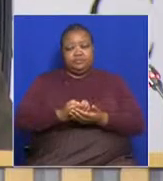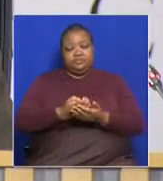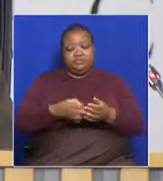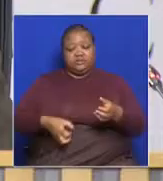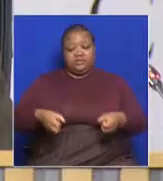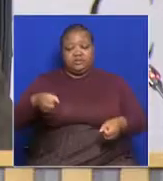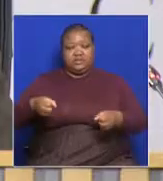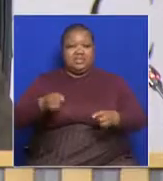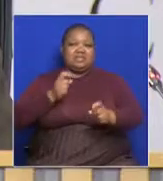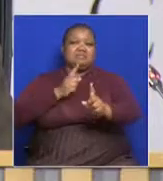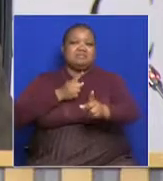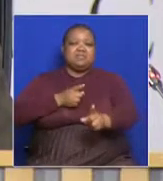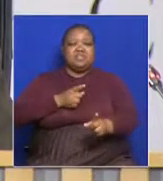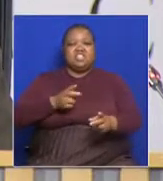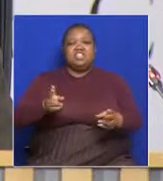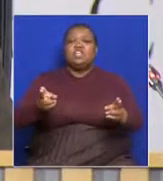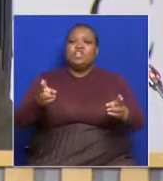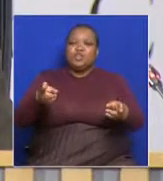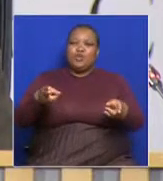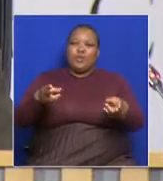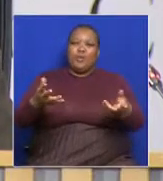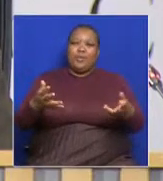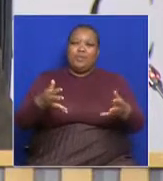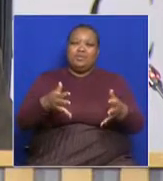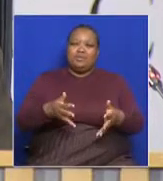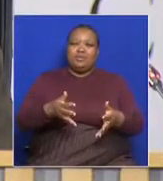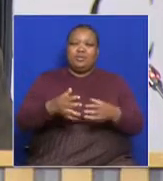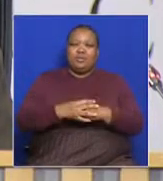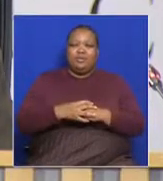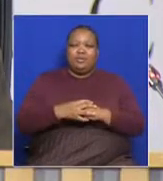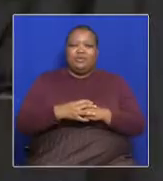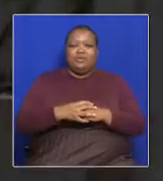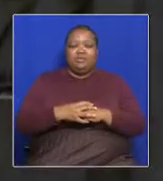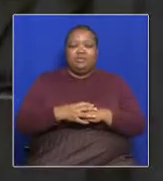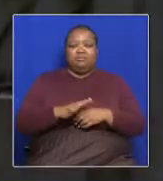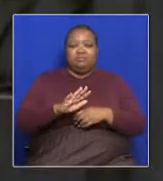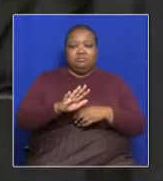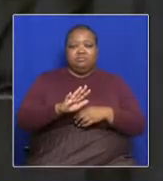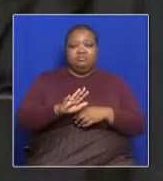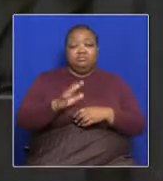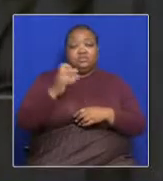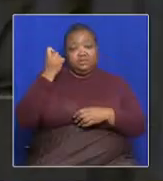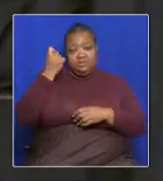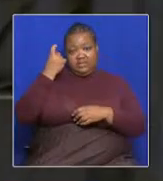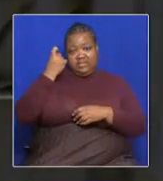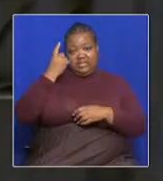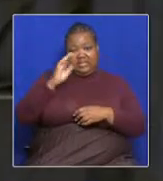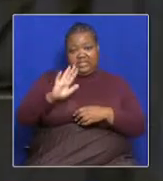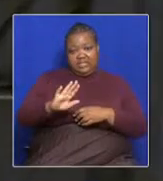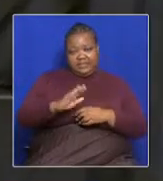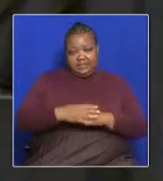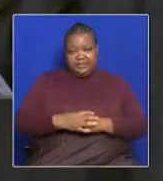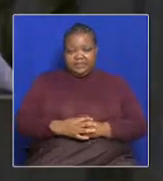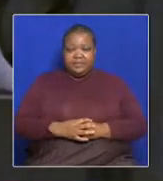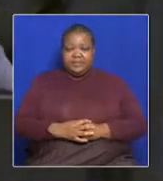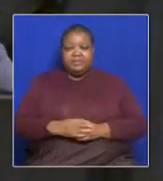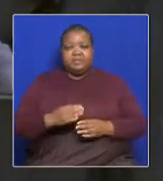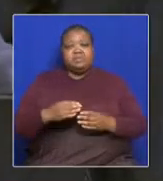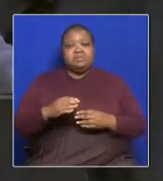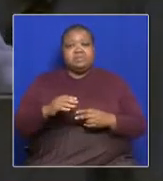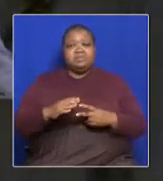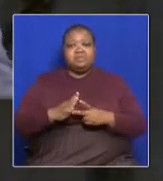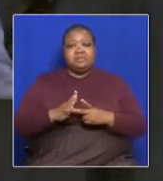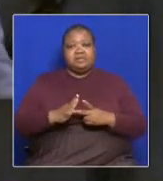know, it's, I don't know how I can put No, this. that part I understand. Okay, That yes, part I no, the understand. next part, the samples was my instruction,